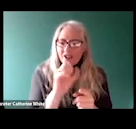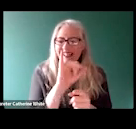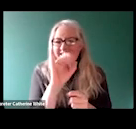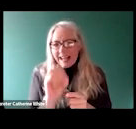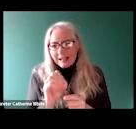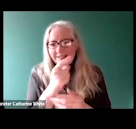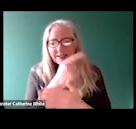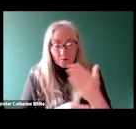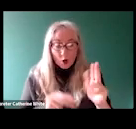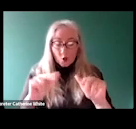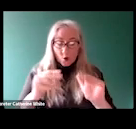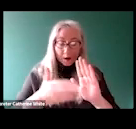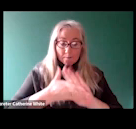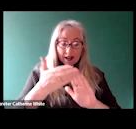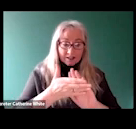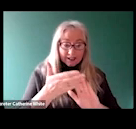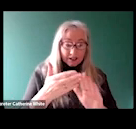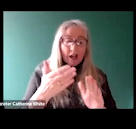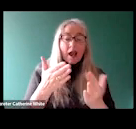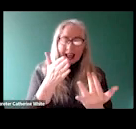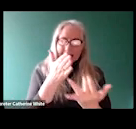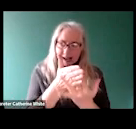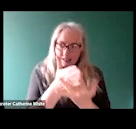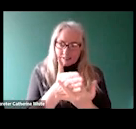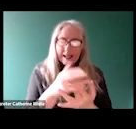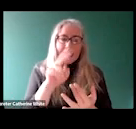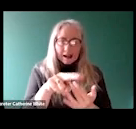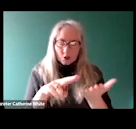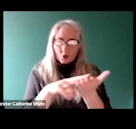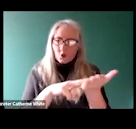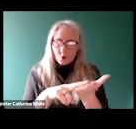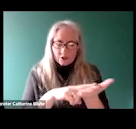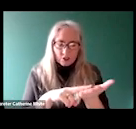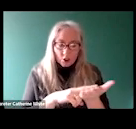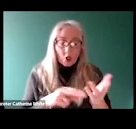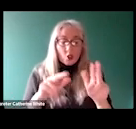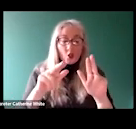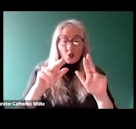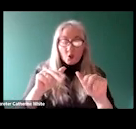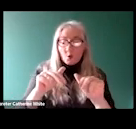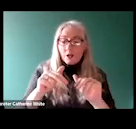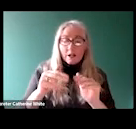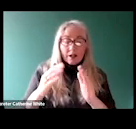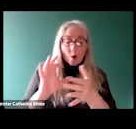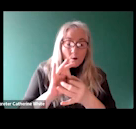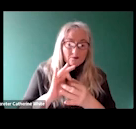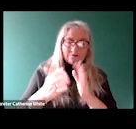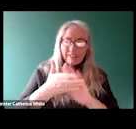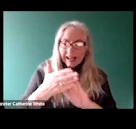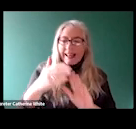disability, new buildings other than dwellings are accessible and usable. New dwellings are visitable. So